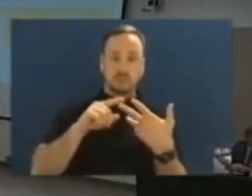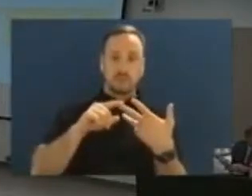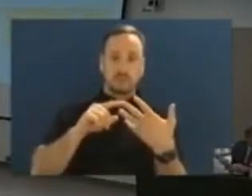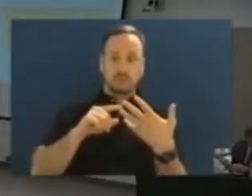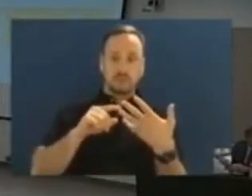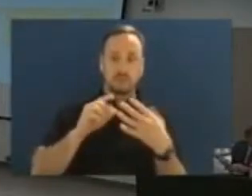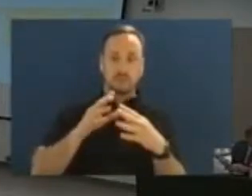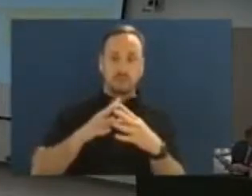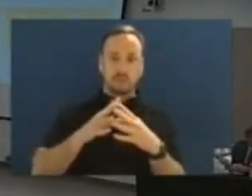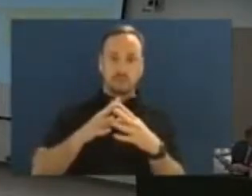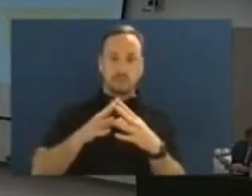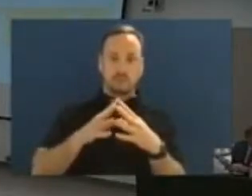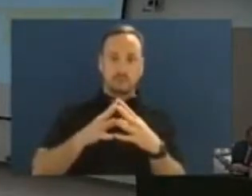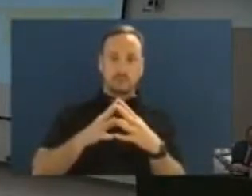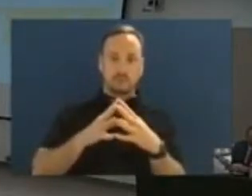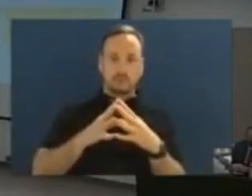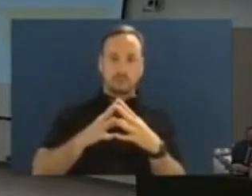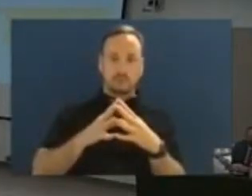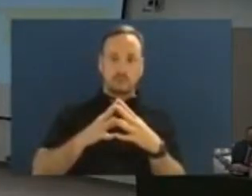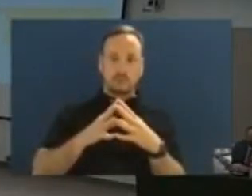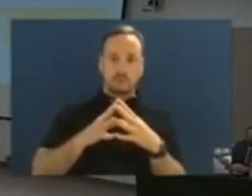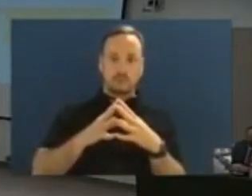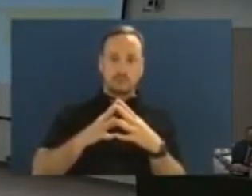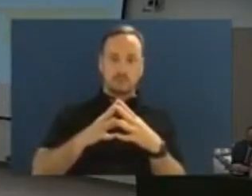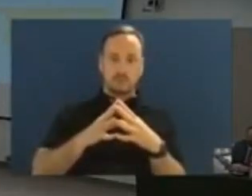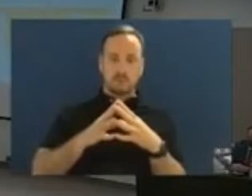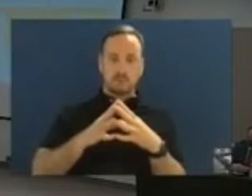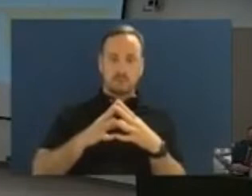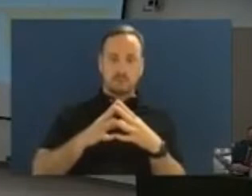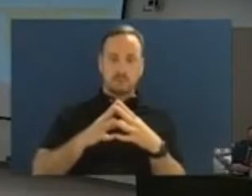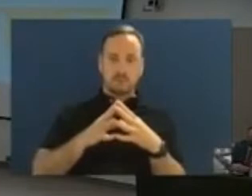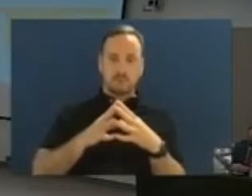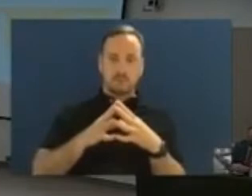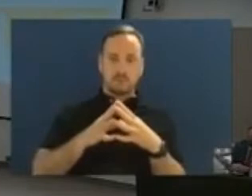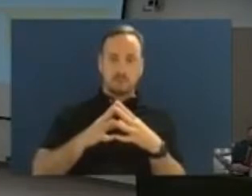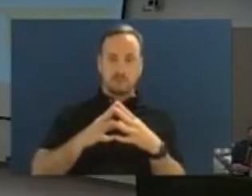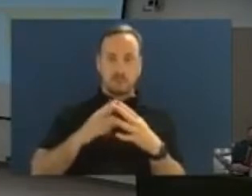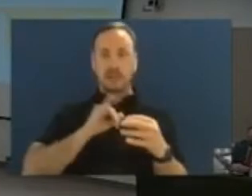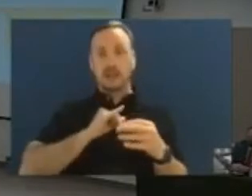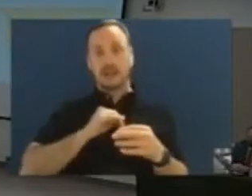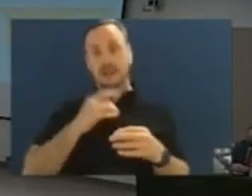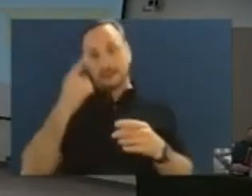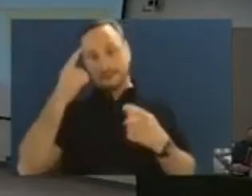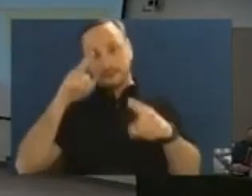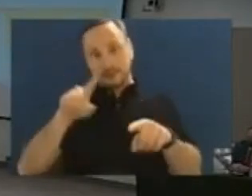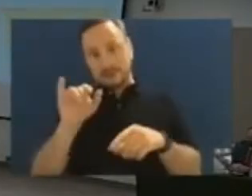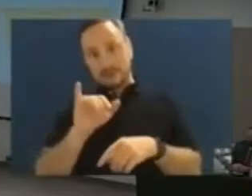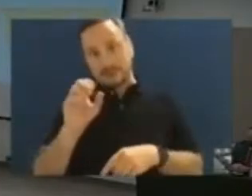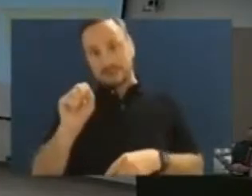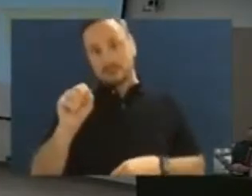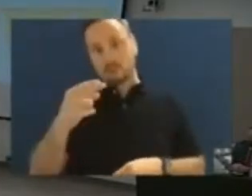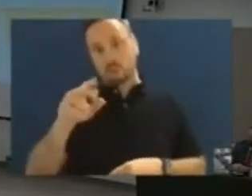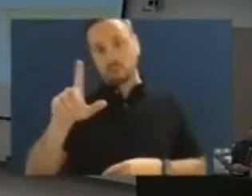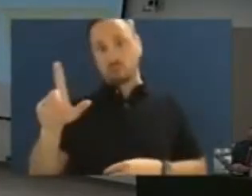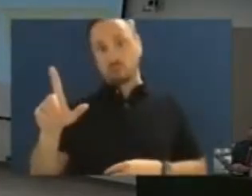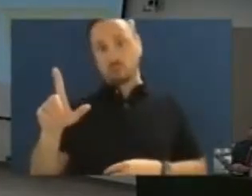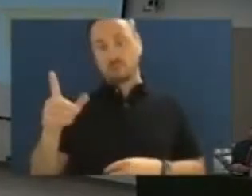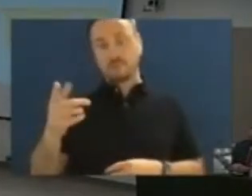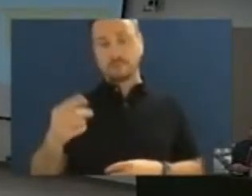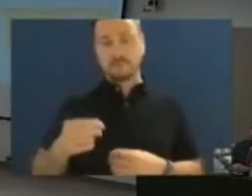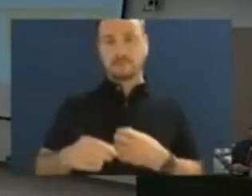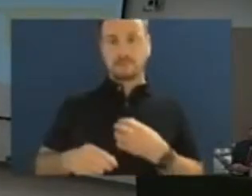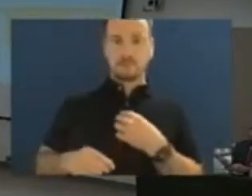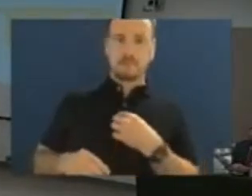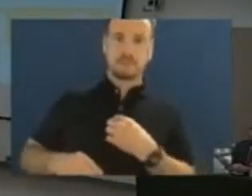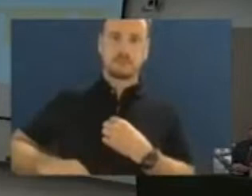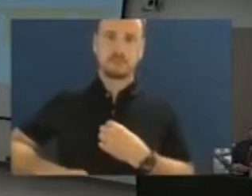I'm going to say what Mr. Schul said. That's why I said. All right. So